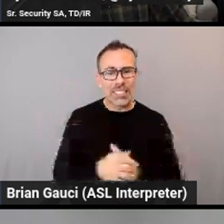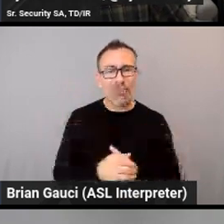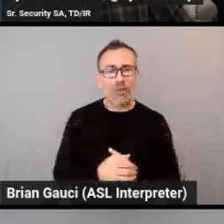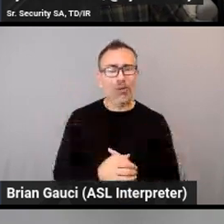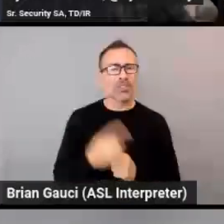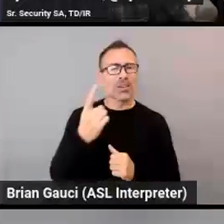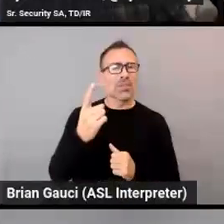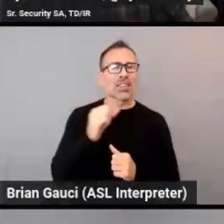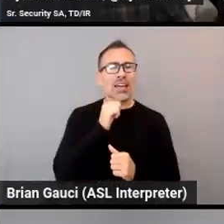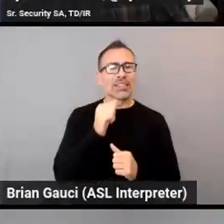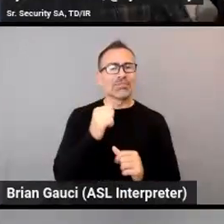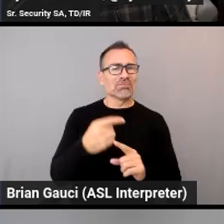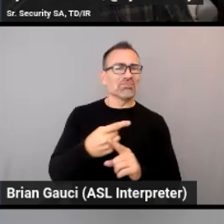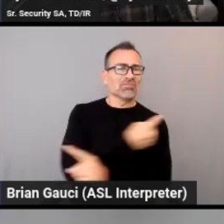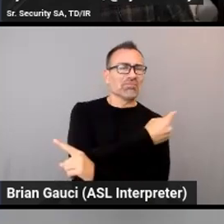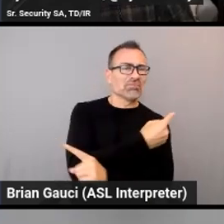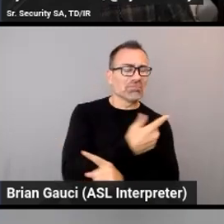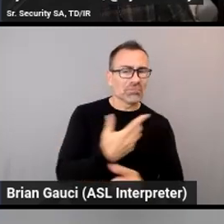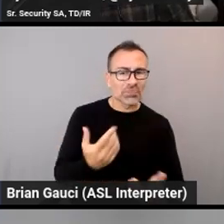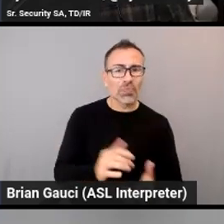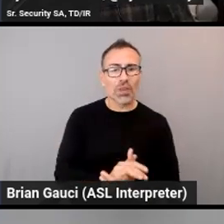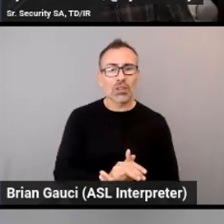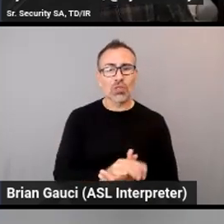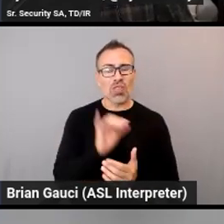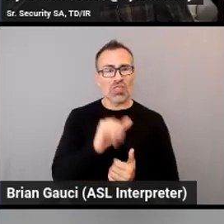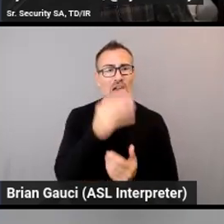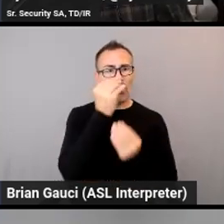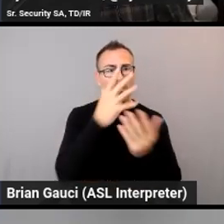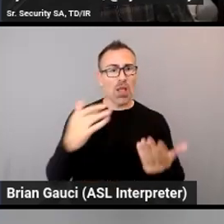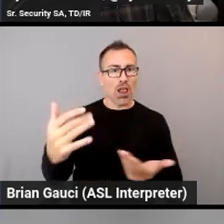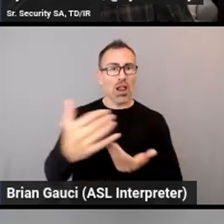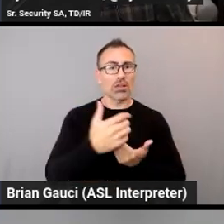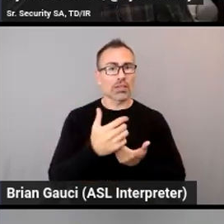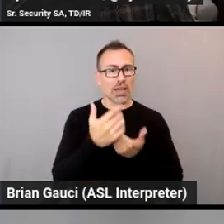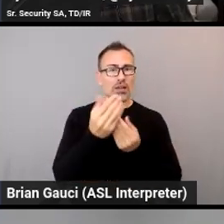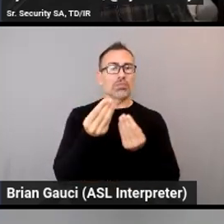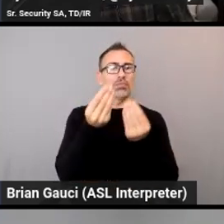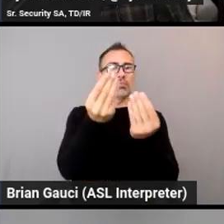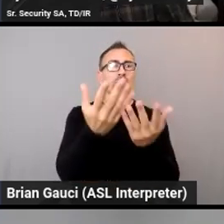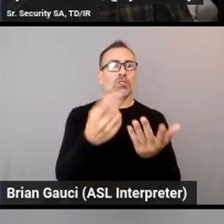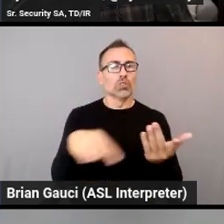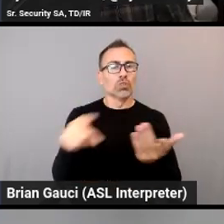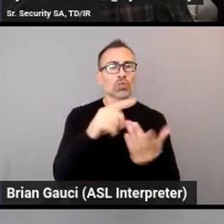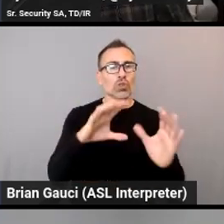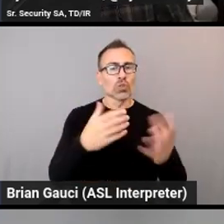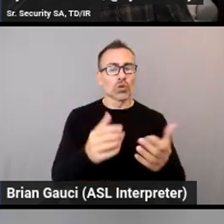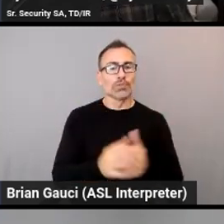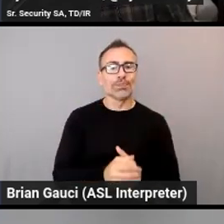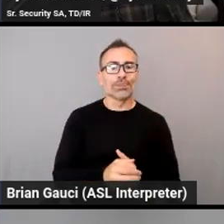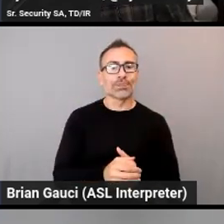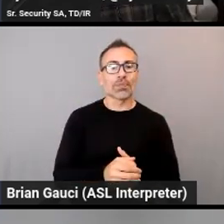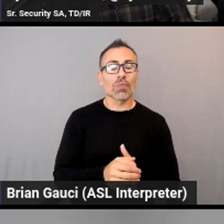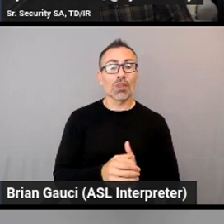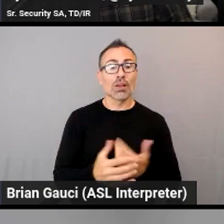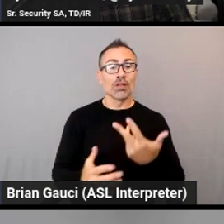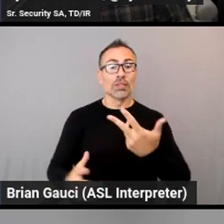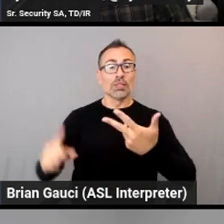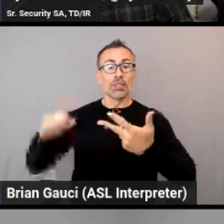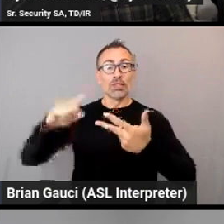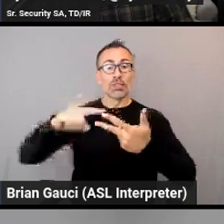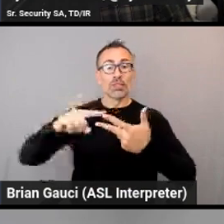other. And it will gather that information and then relate that to the finding group. The second thing that it does is it